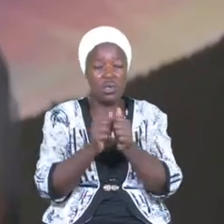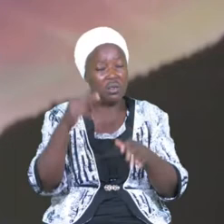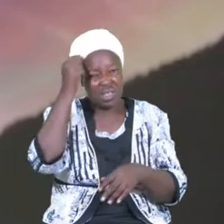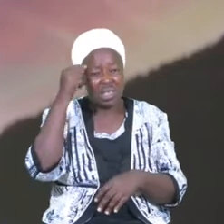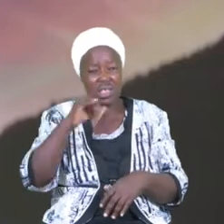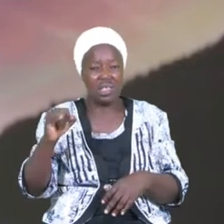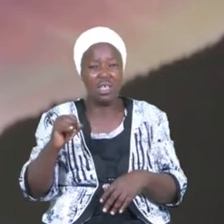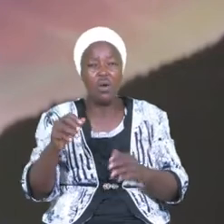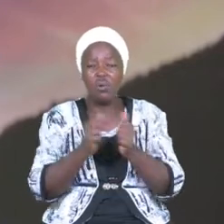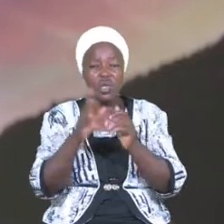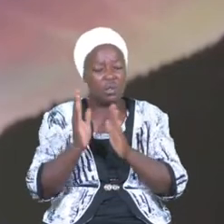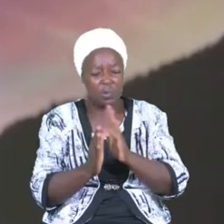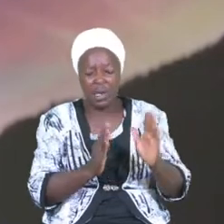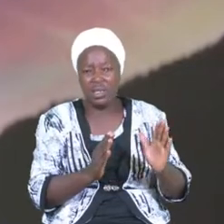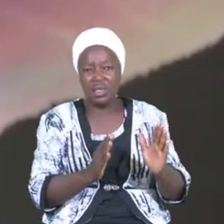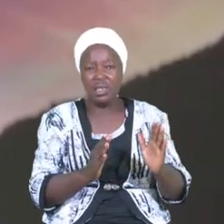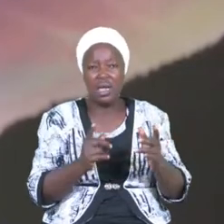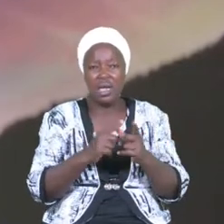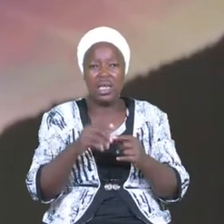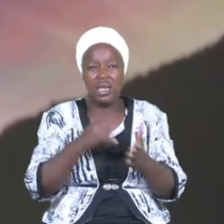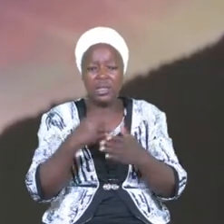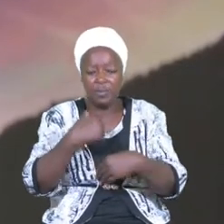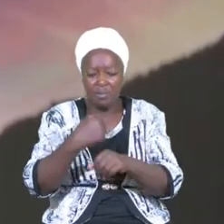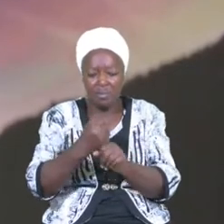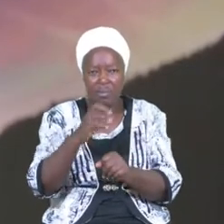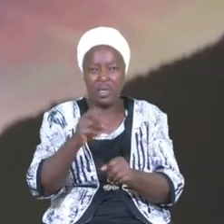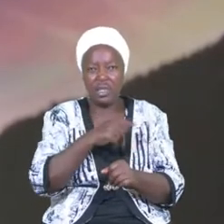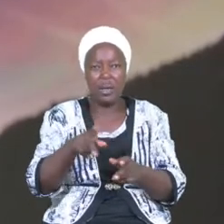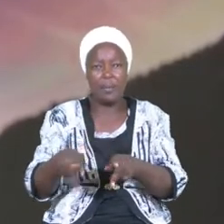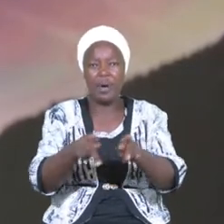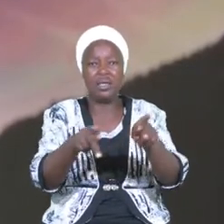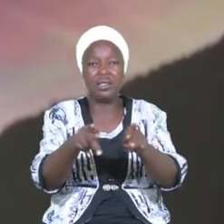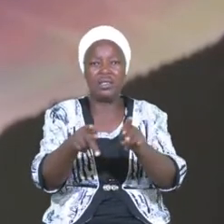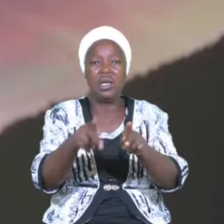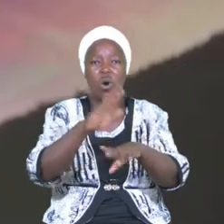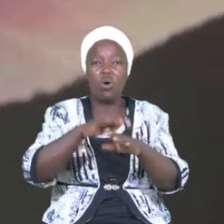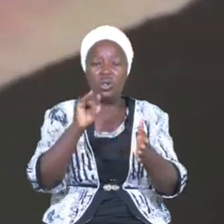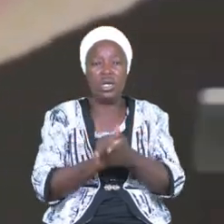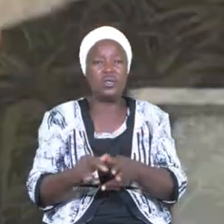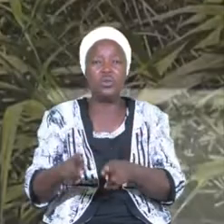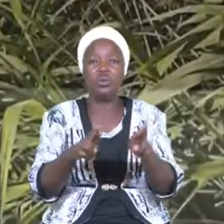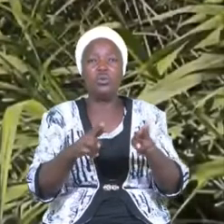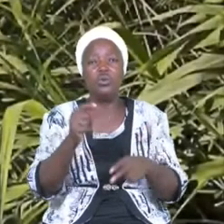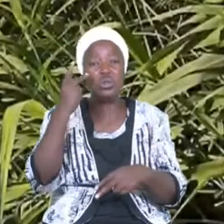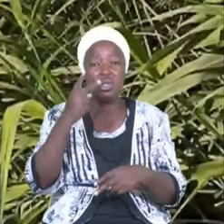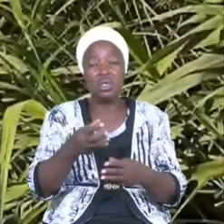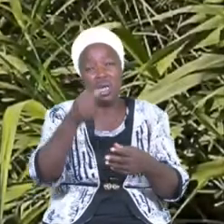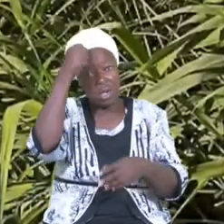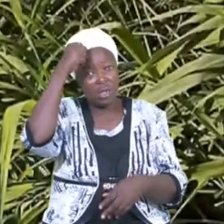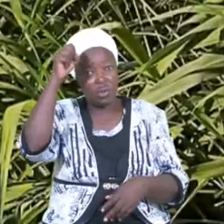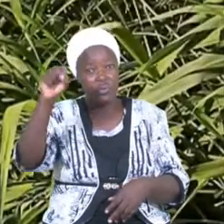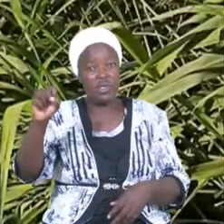even planning, and it makes a path on that road. You see, disobedience may